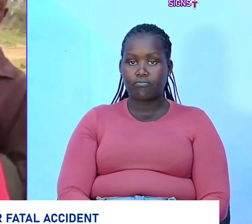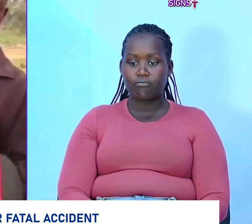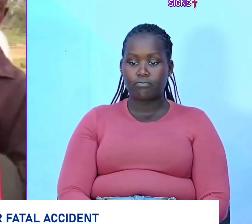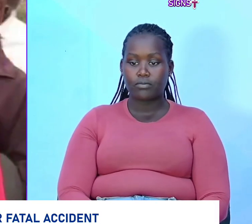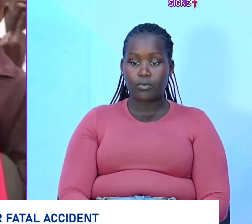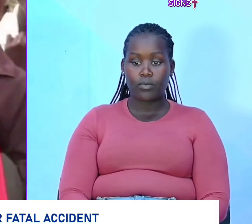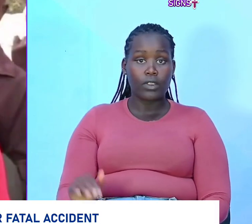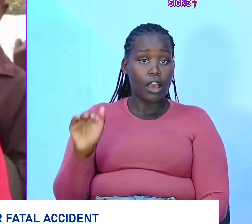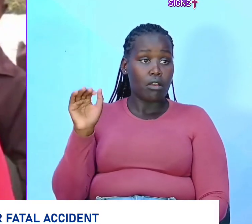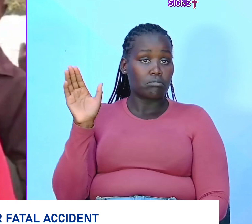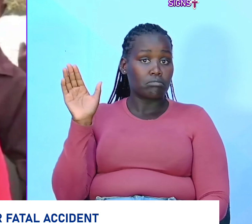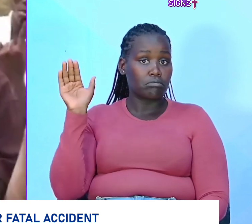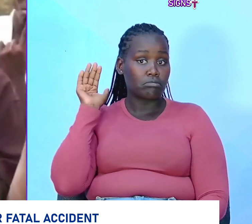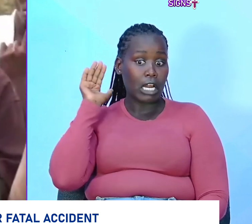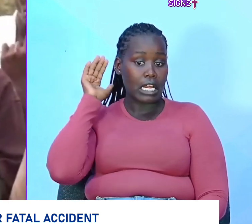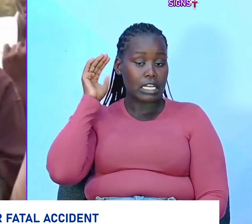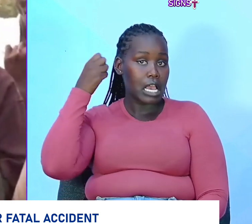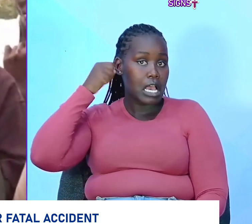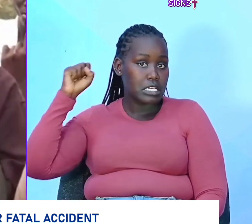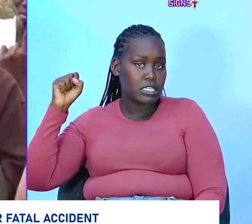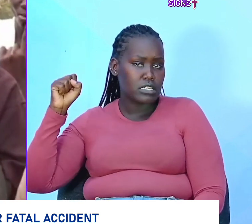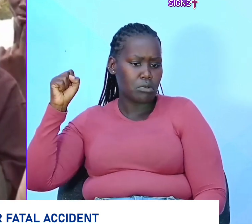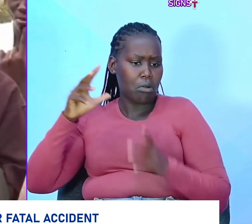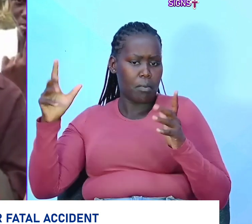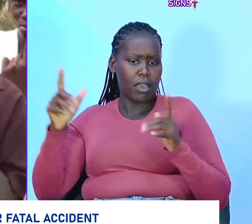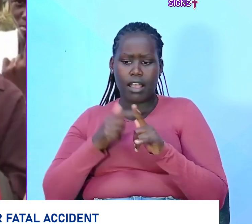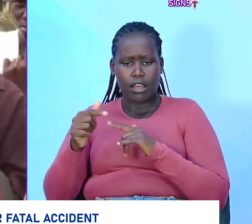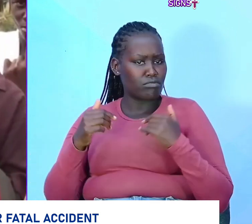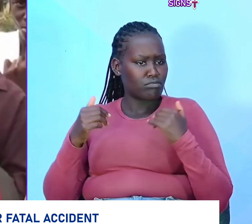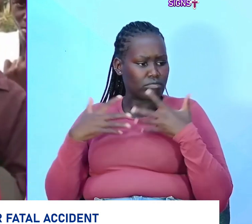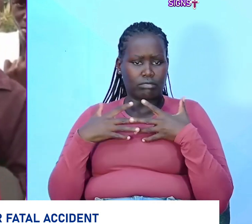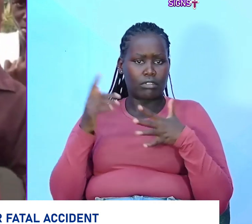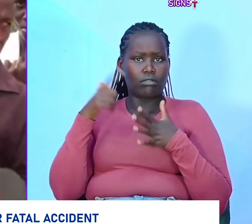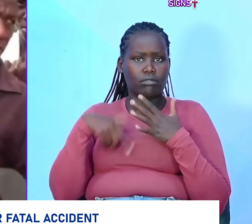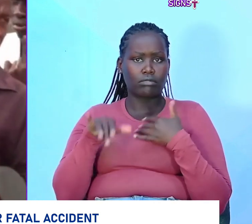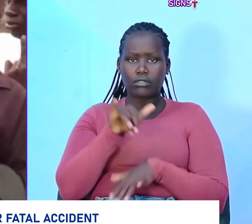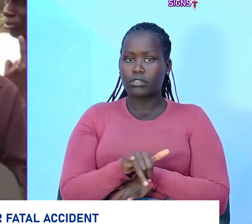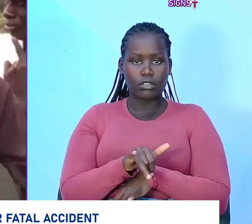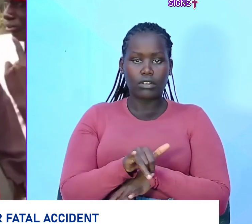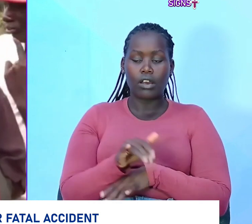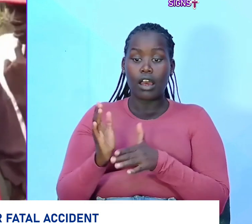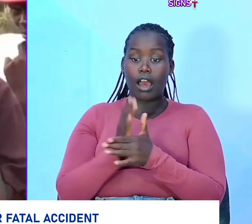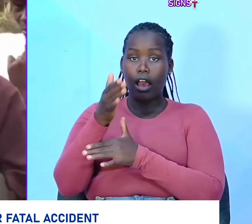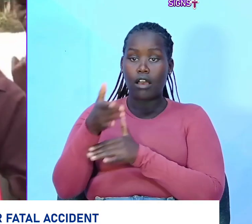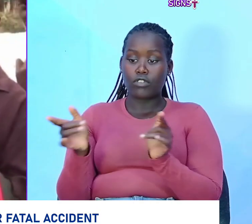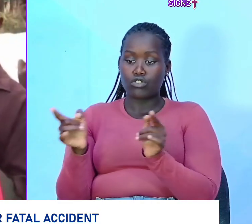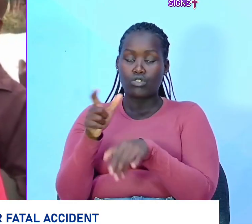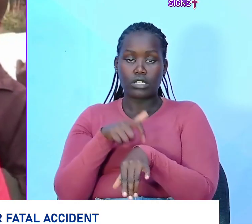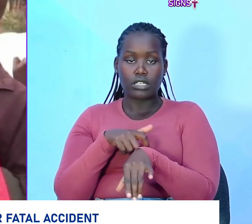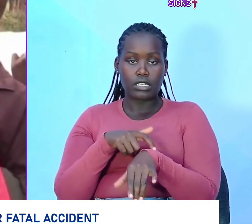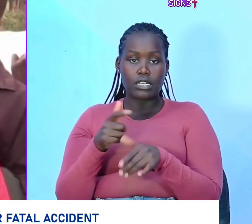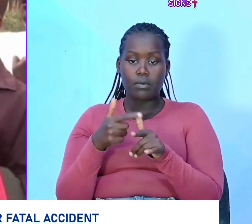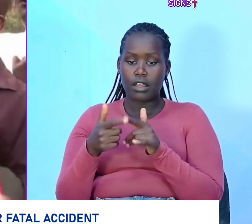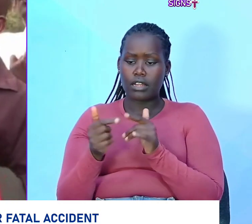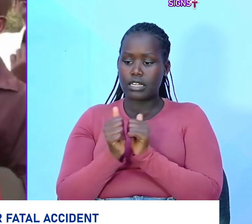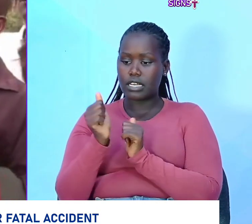Tulisikia tu sauti kubwa tukashindwa ni nini. Baada ya muda mchache, kitu kama dakika